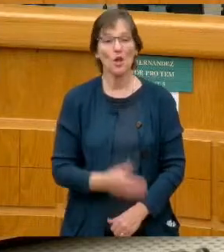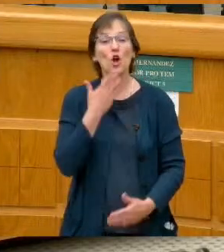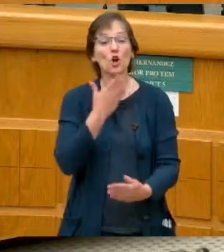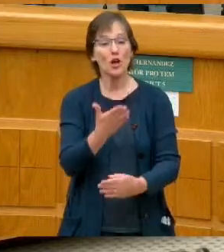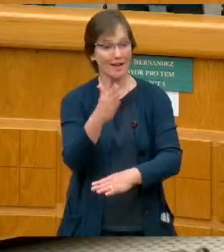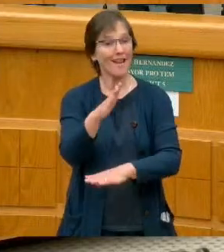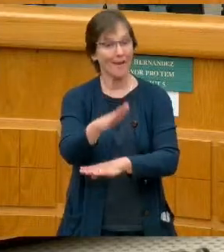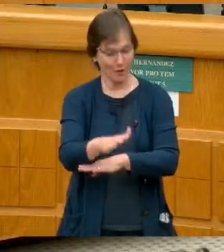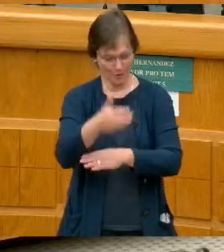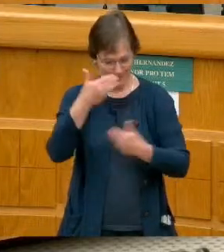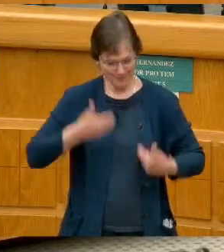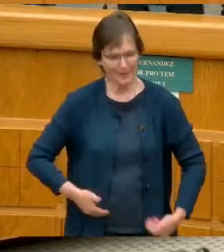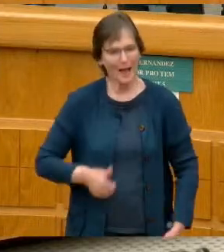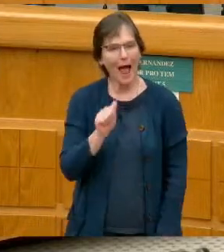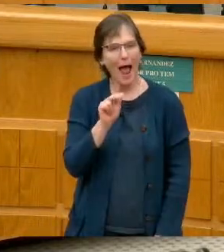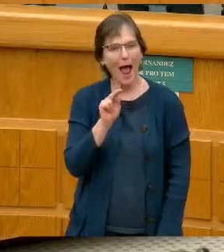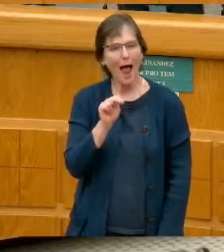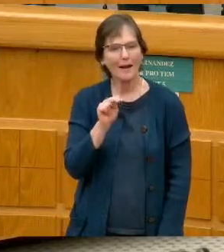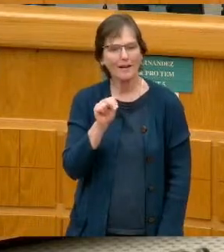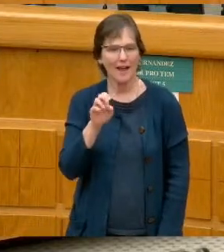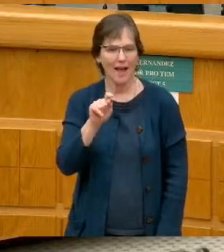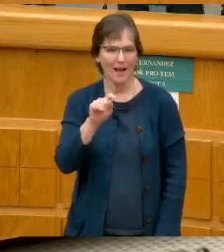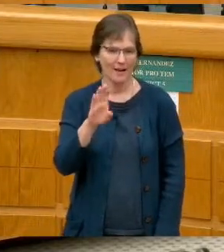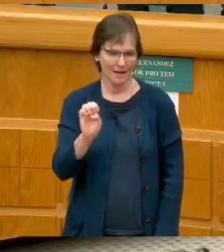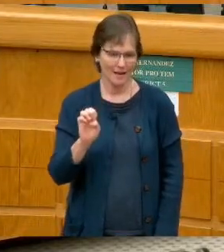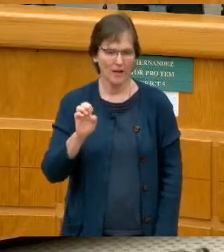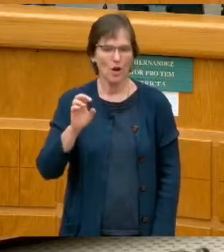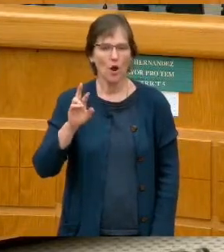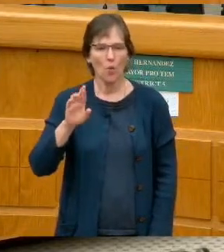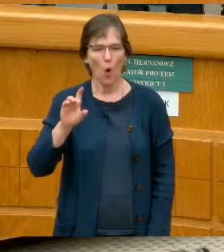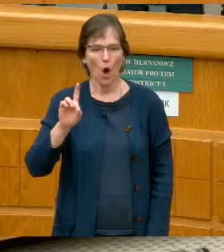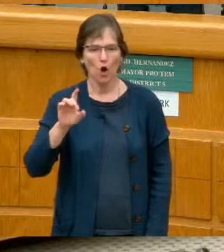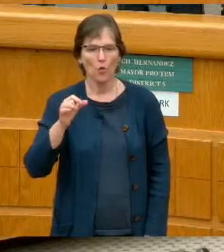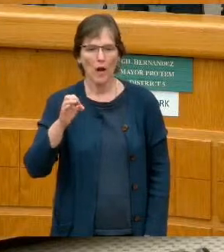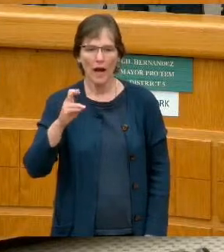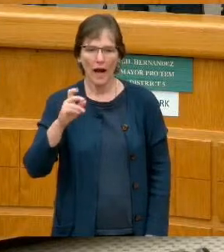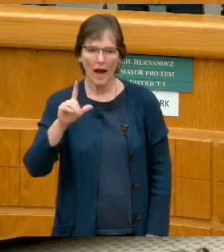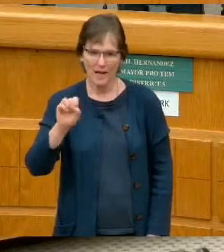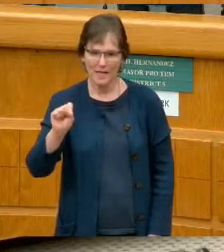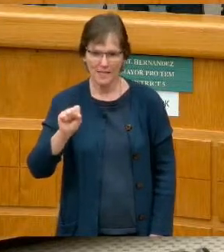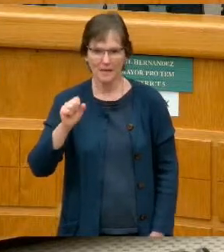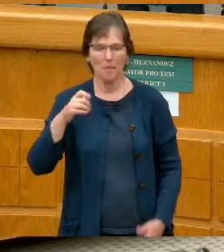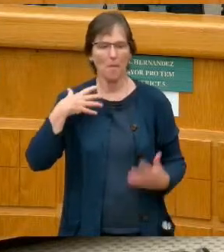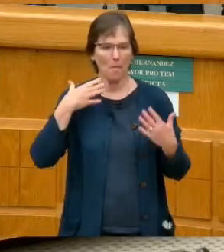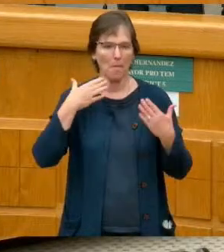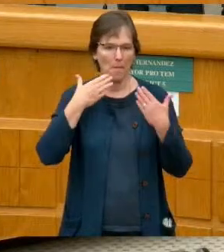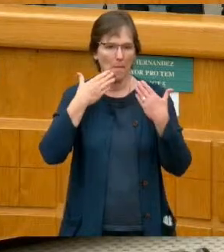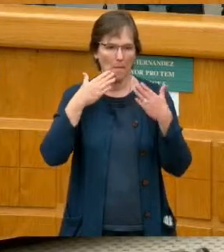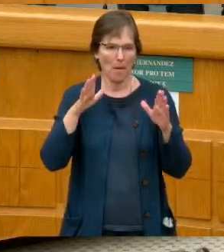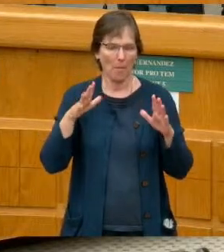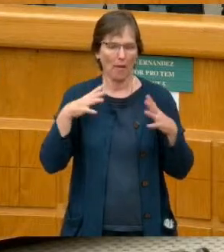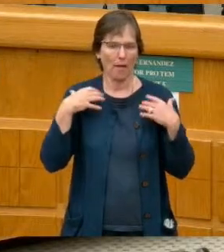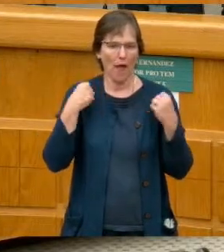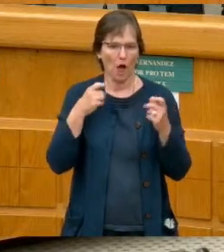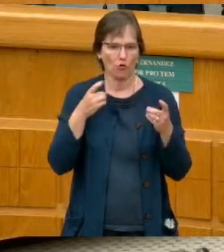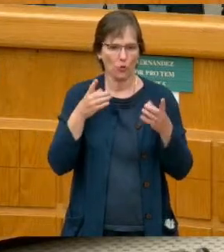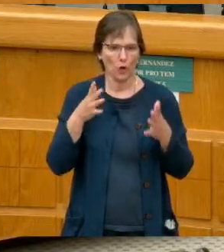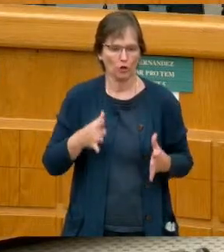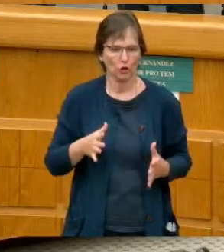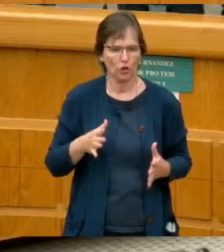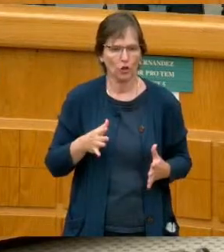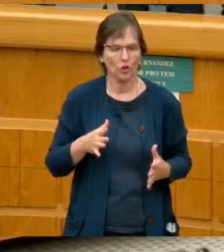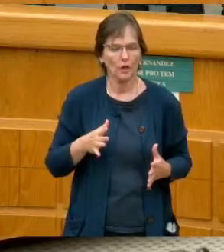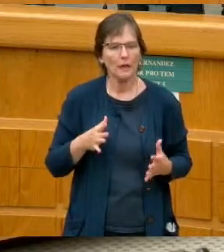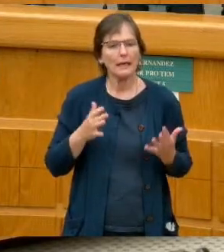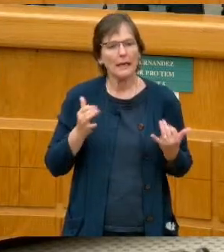Good afternoon. Annette Rodriguez, Public Health Director. My condolences go out to the families of the 5 individuals that lost their